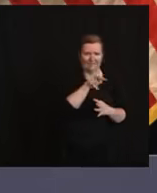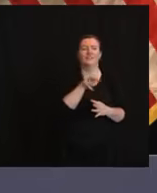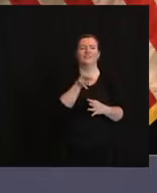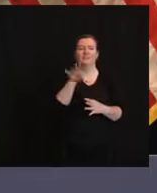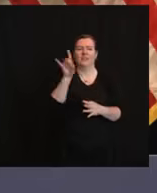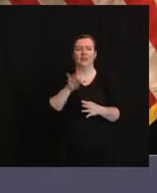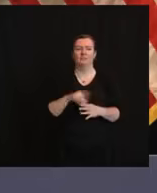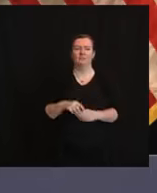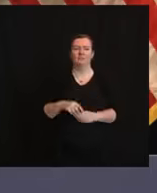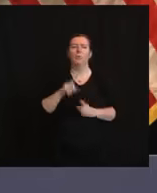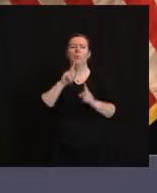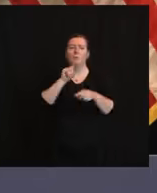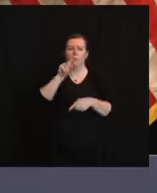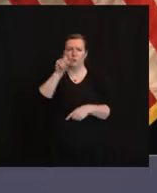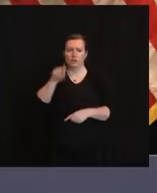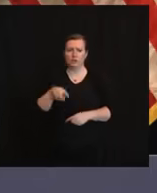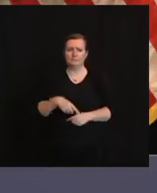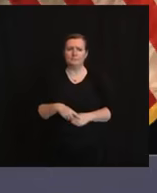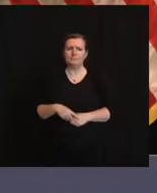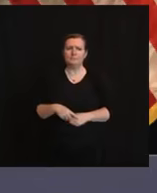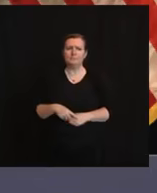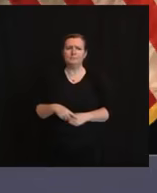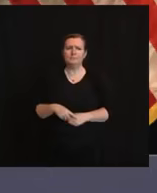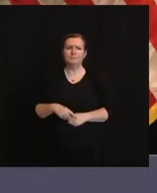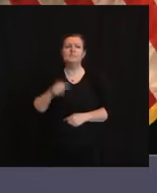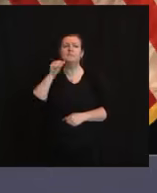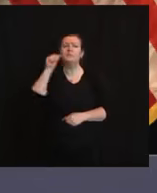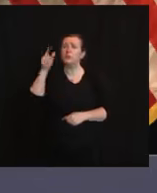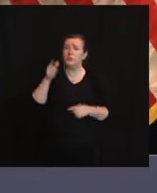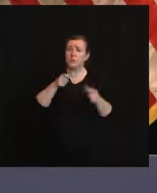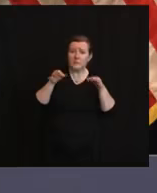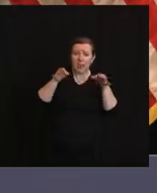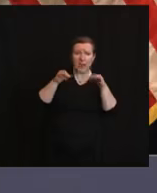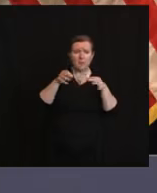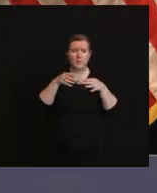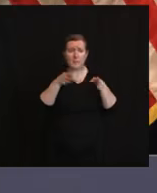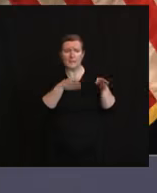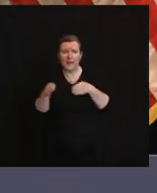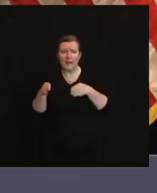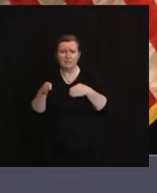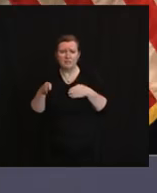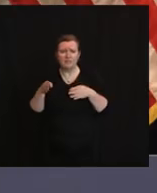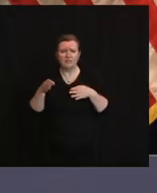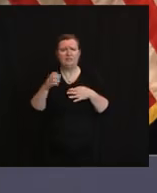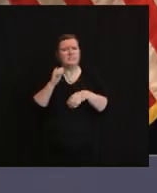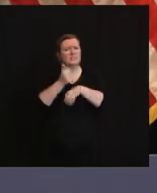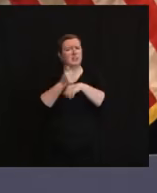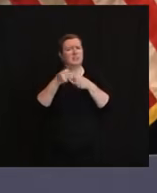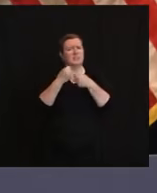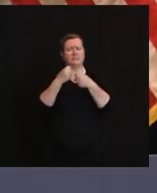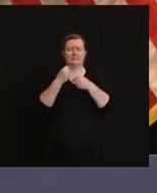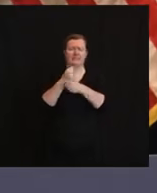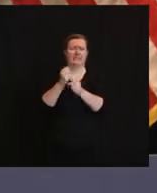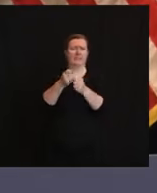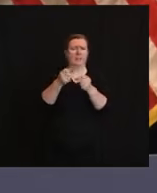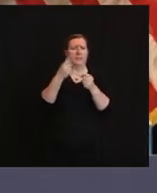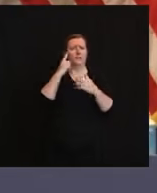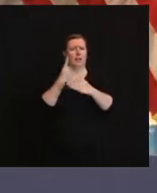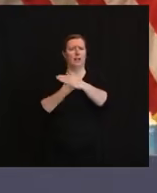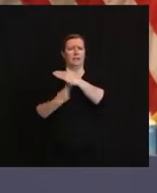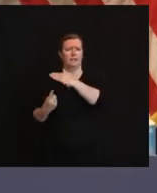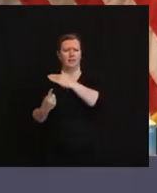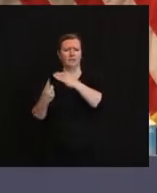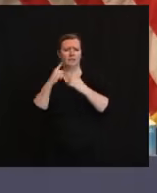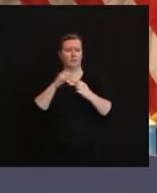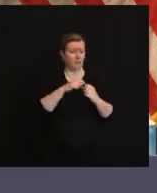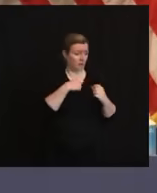yesterday, including safe places for isolation, rather than sending positive COVID-19 patients home to isolate with their